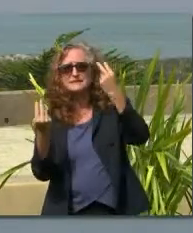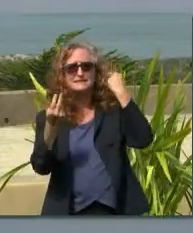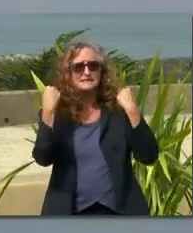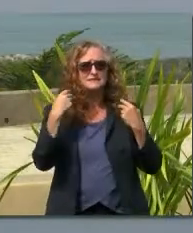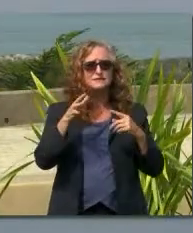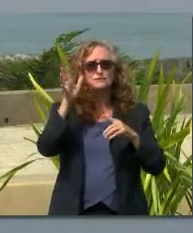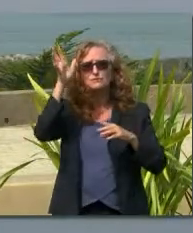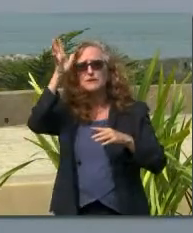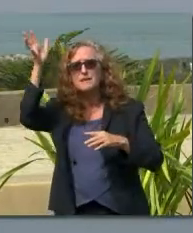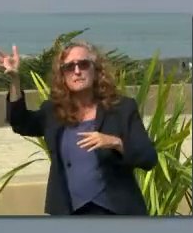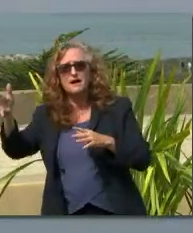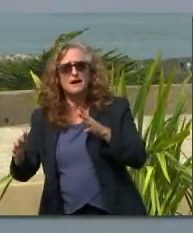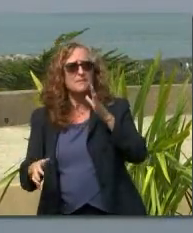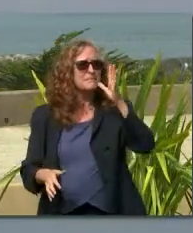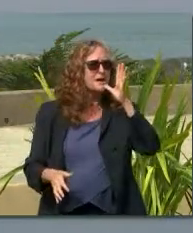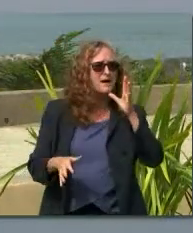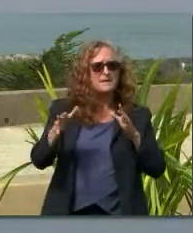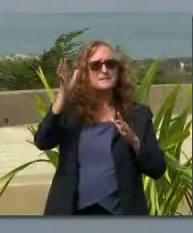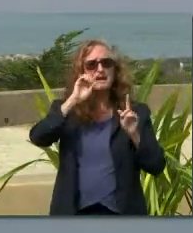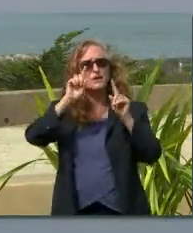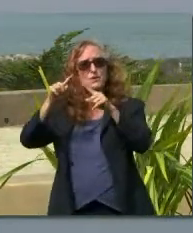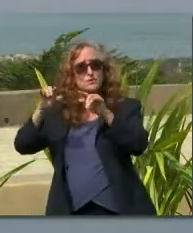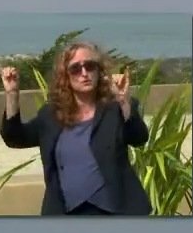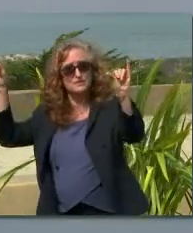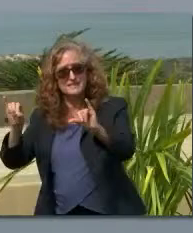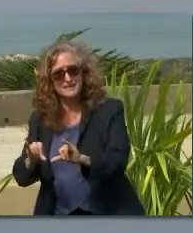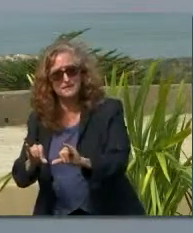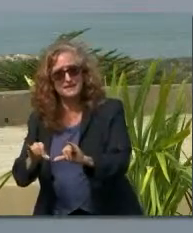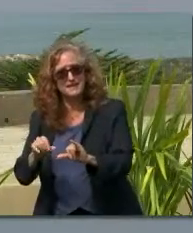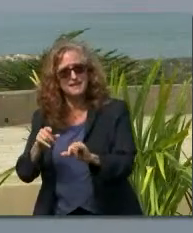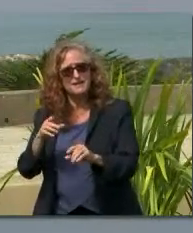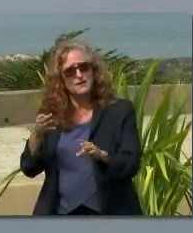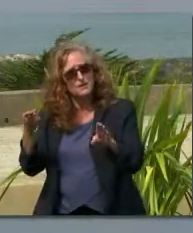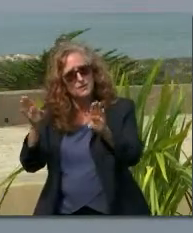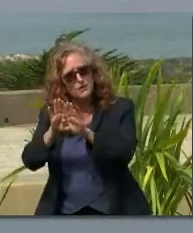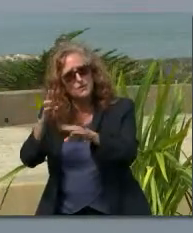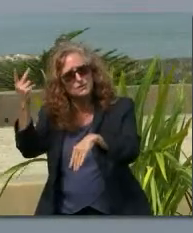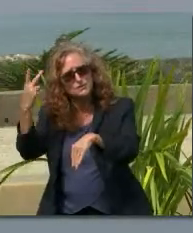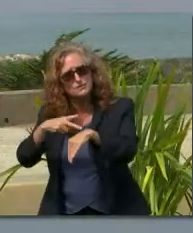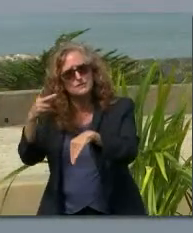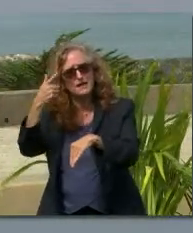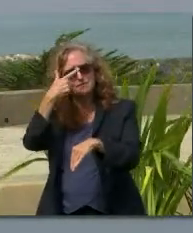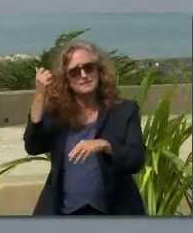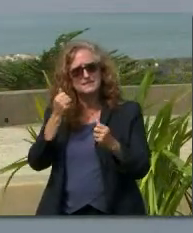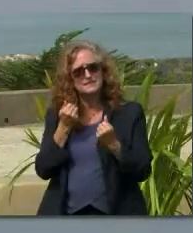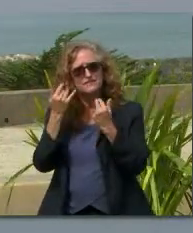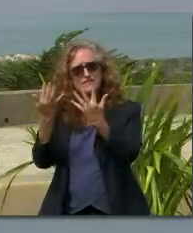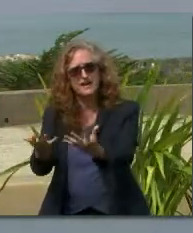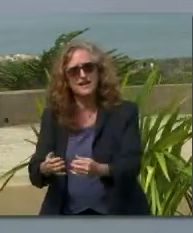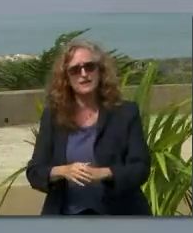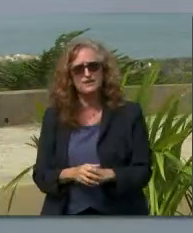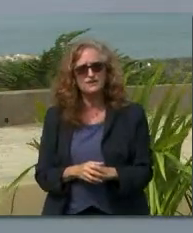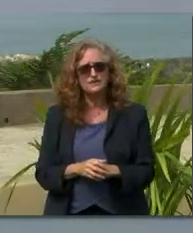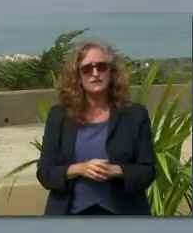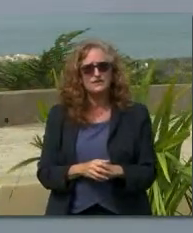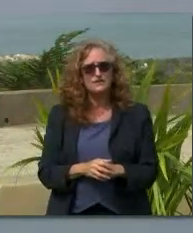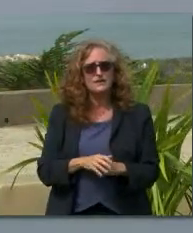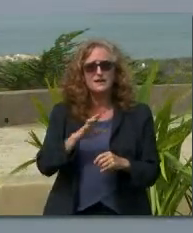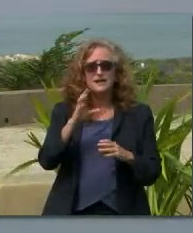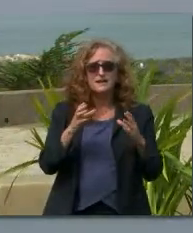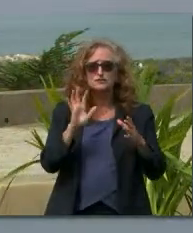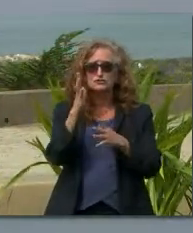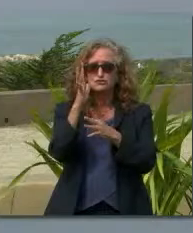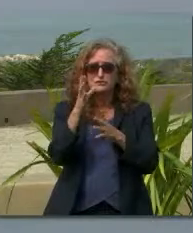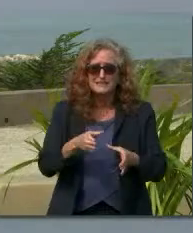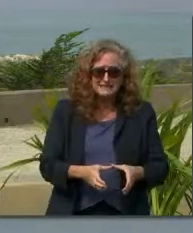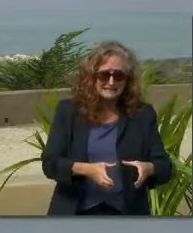Grandfather, mom, dad may have taken you to Yosemite. Was shut down twice this year because of wildfires. Lost 20% of our sequoias